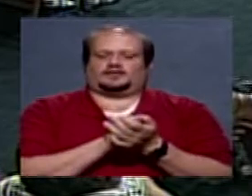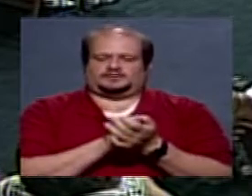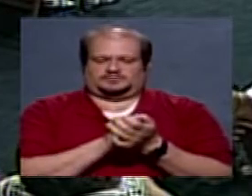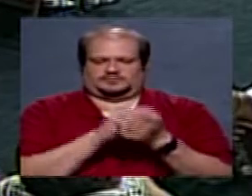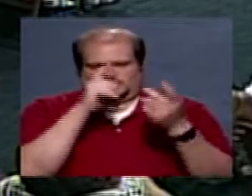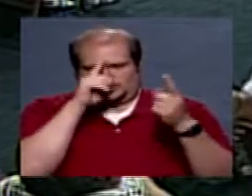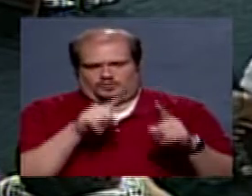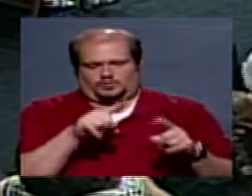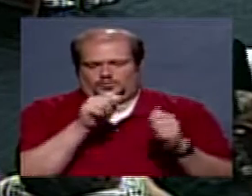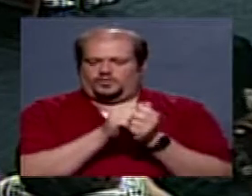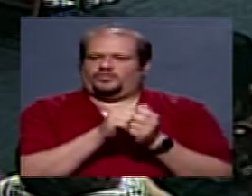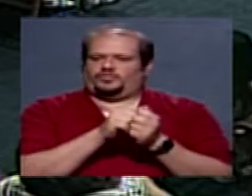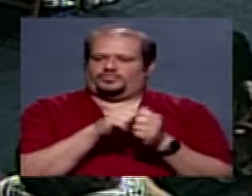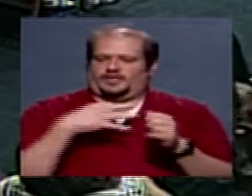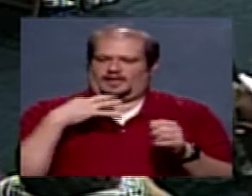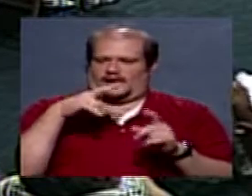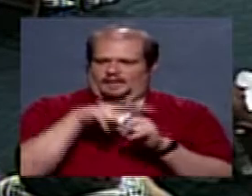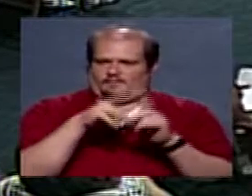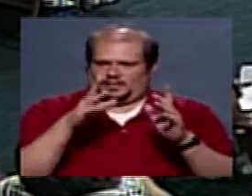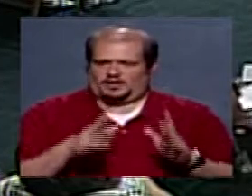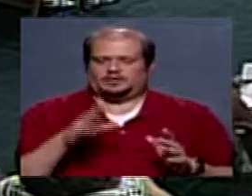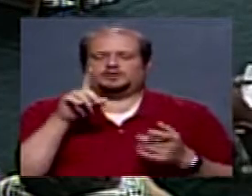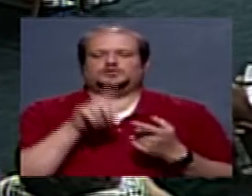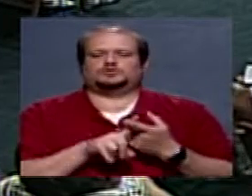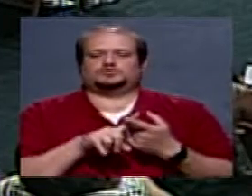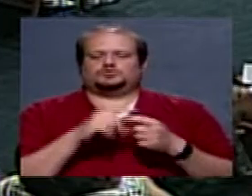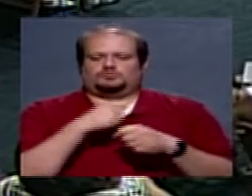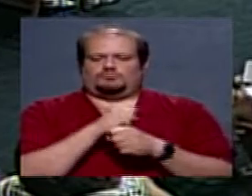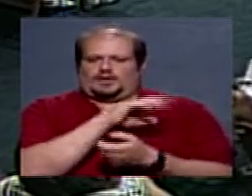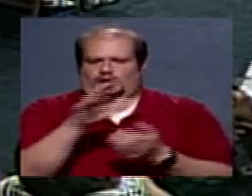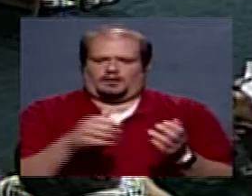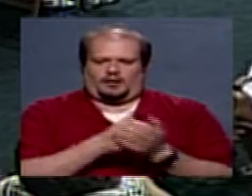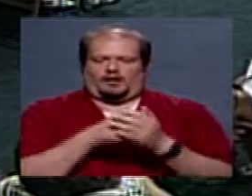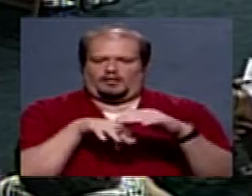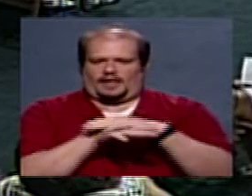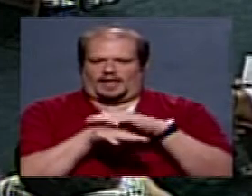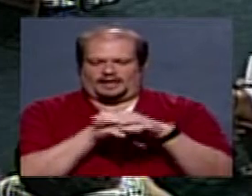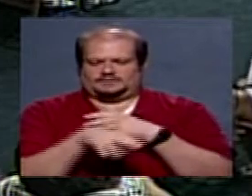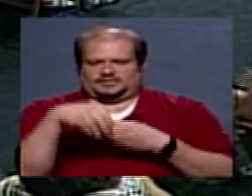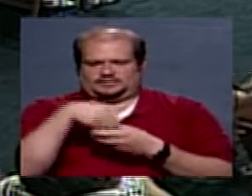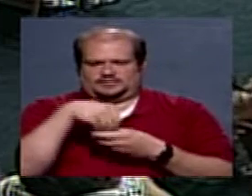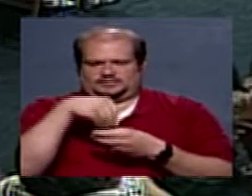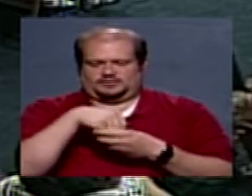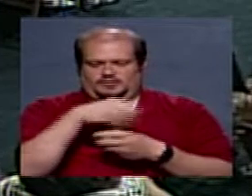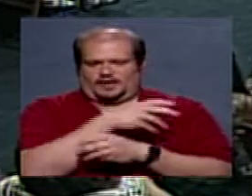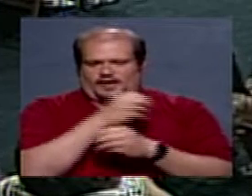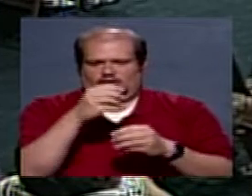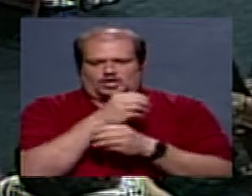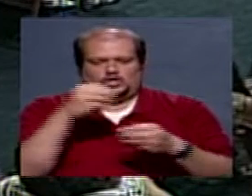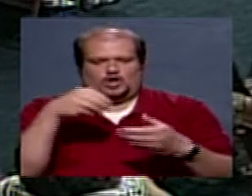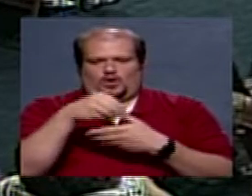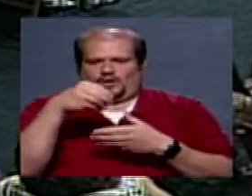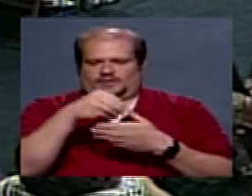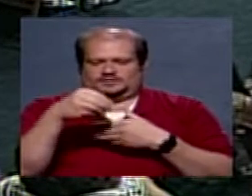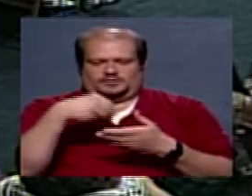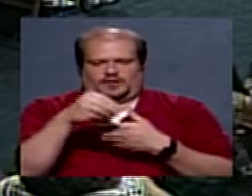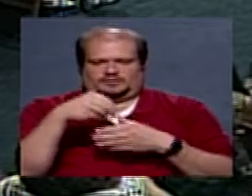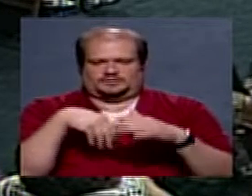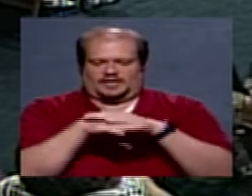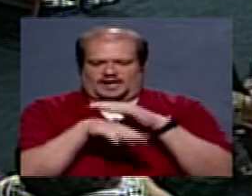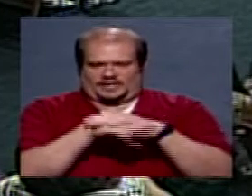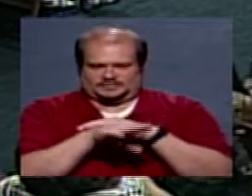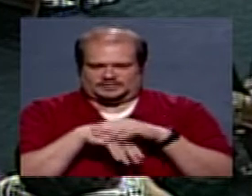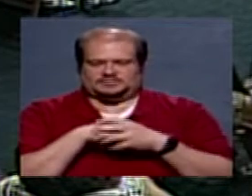agreed to by the applicant to make all the access interior, and there will be no exterior or outside